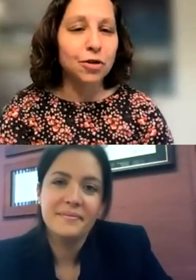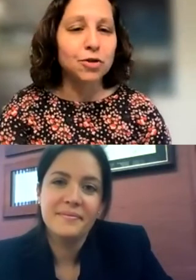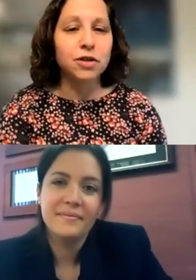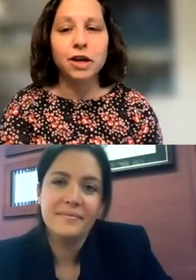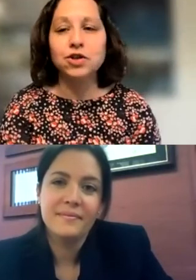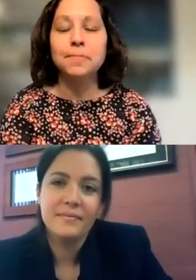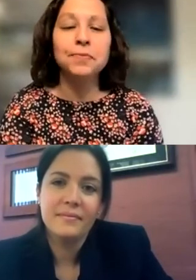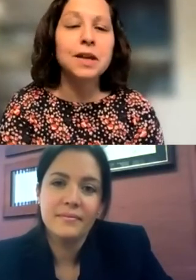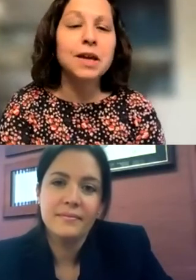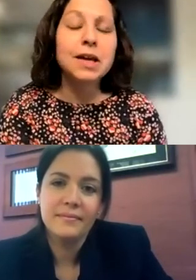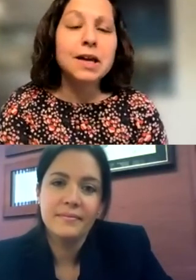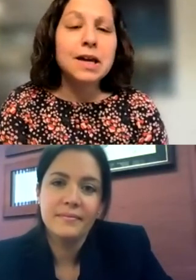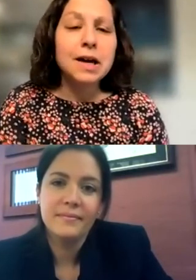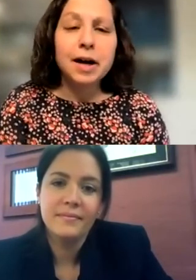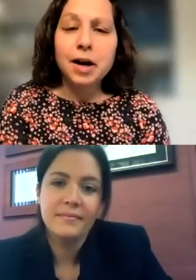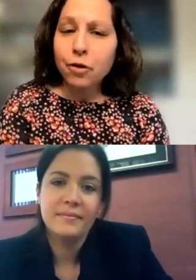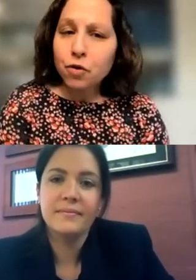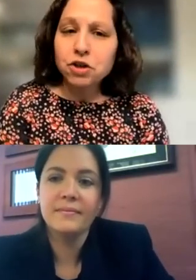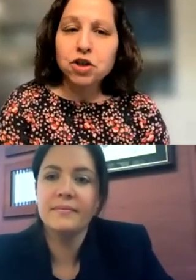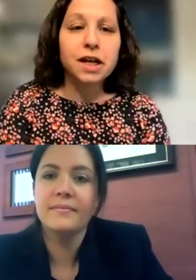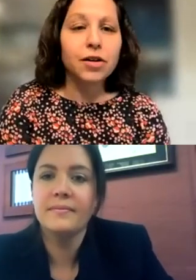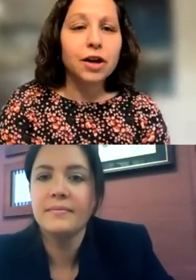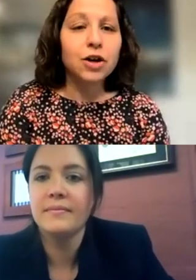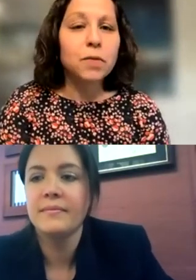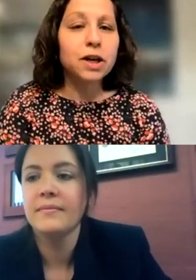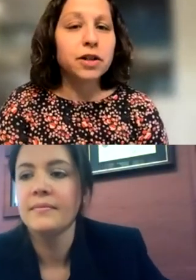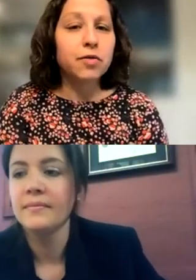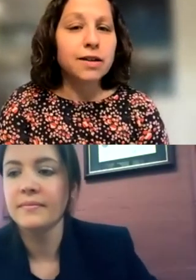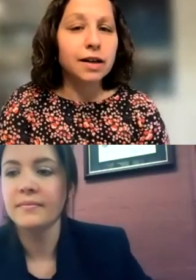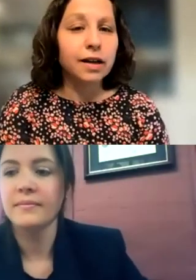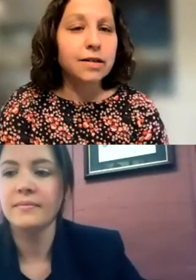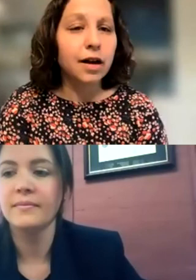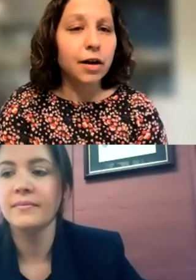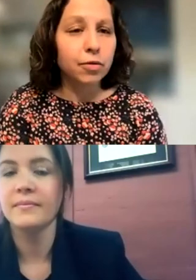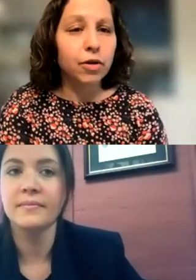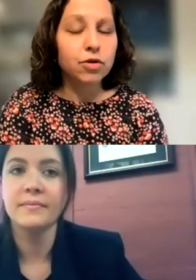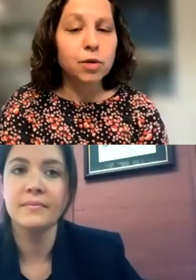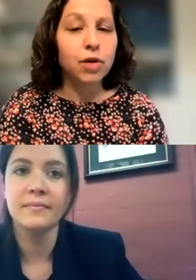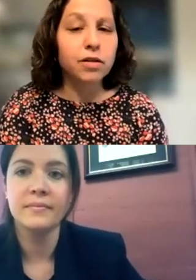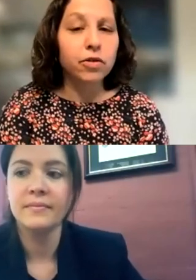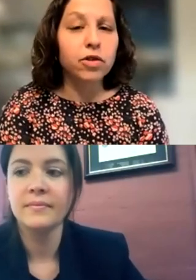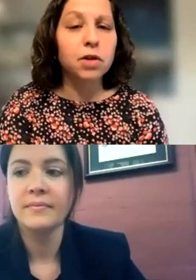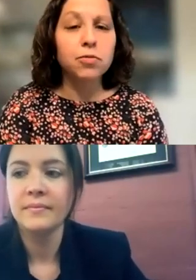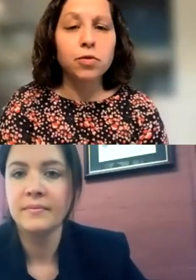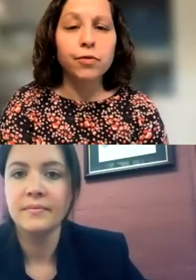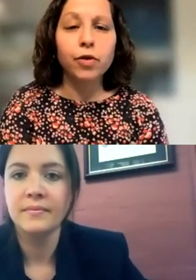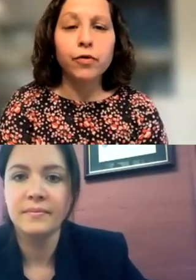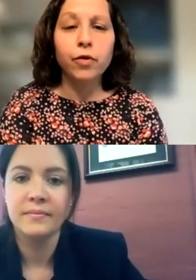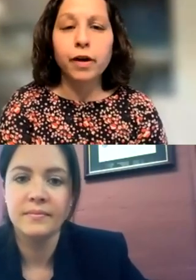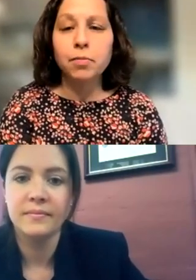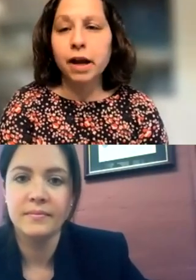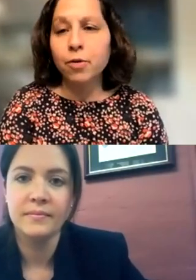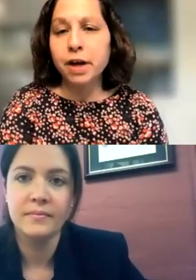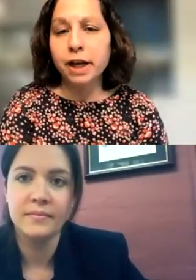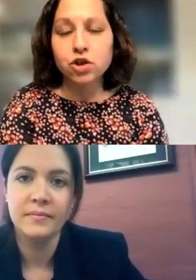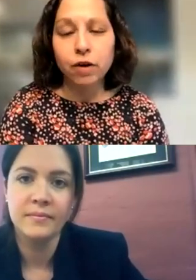of the coaching session. Another question here, you mentioned that residents through the coaching process are sometimes referred for